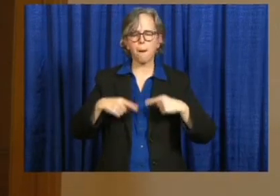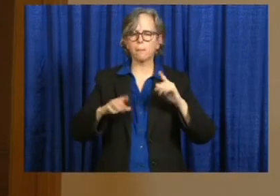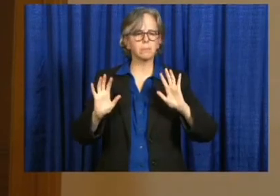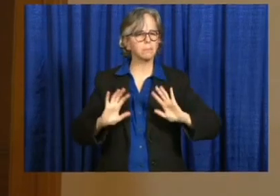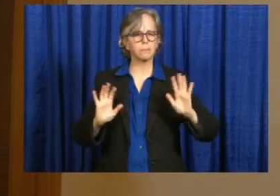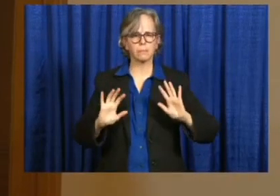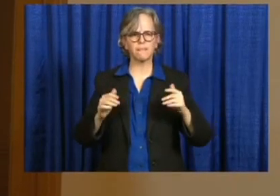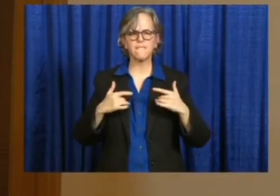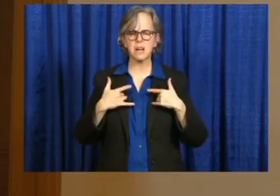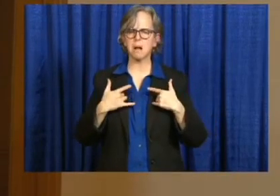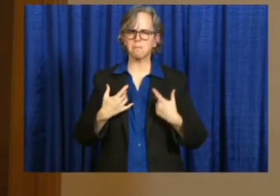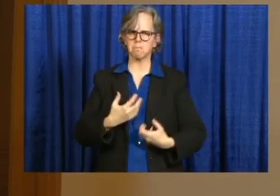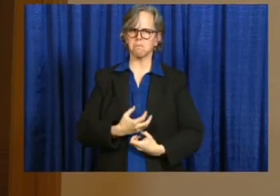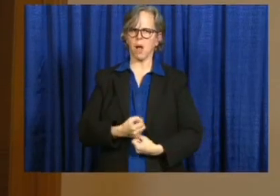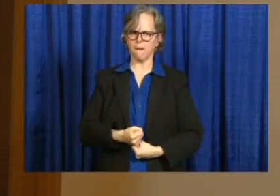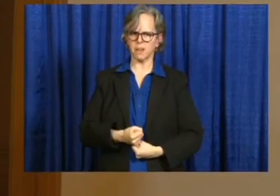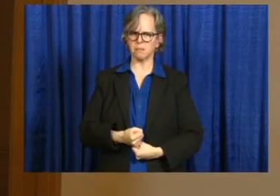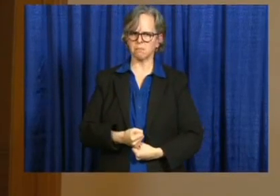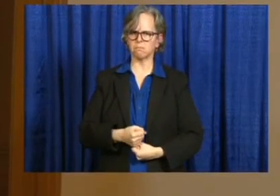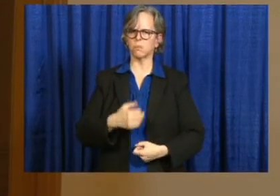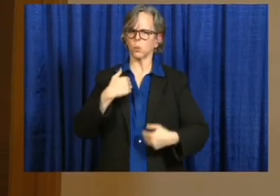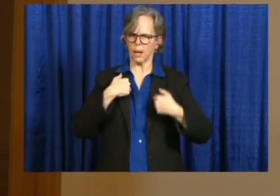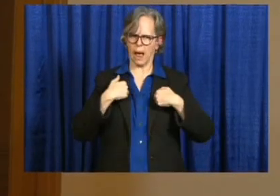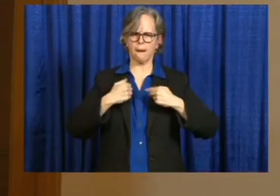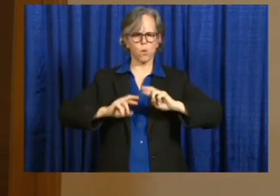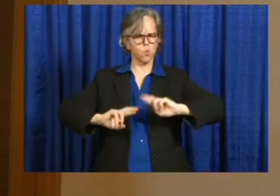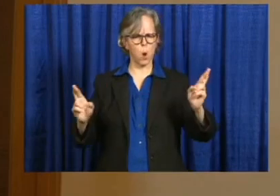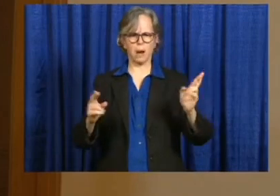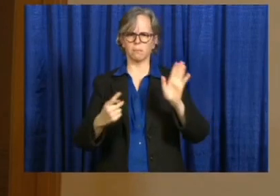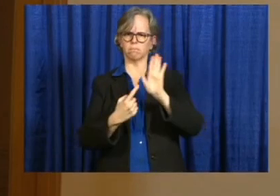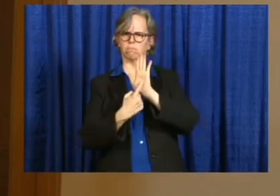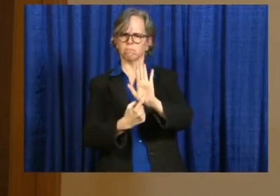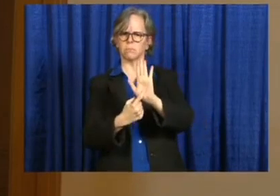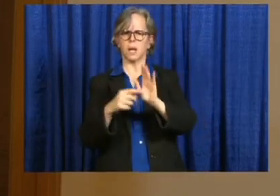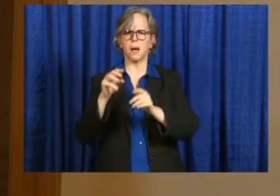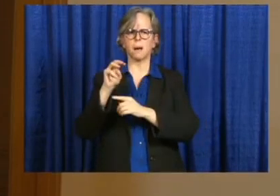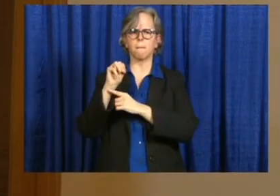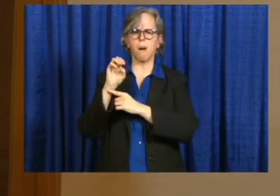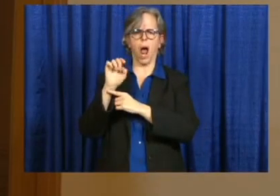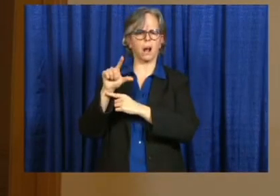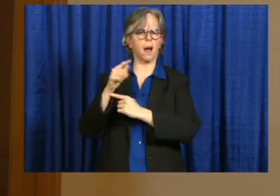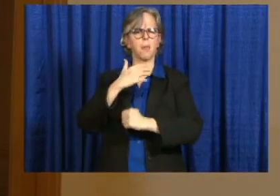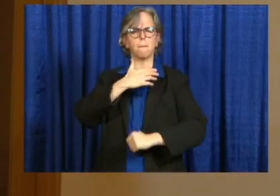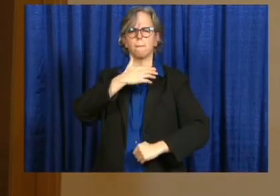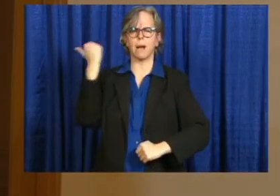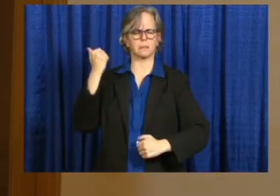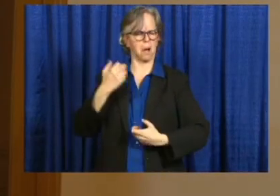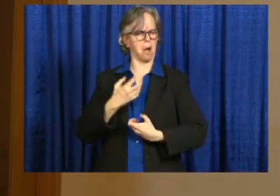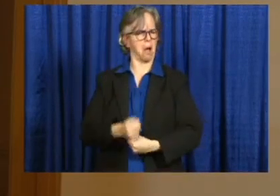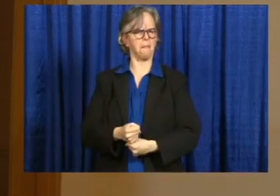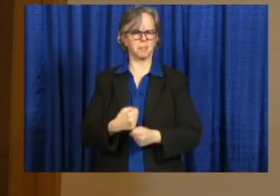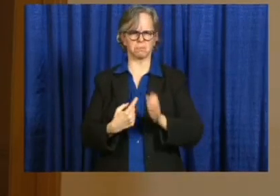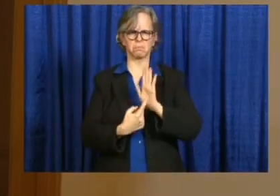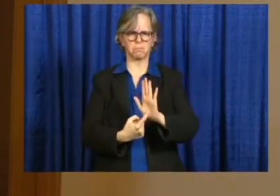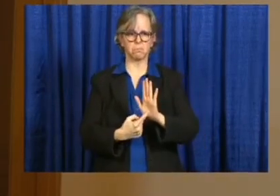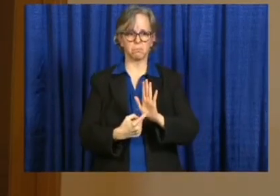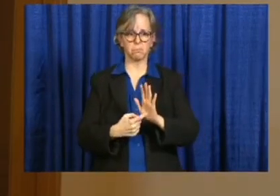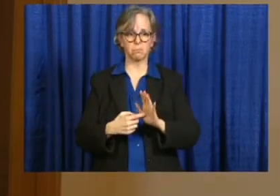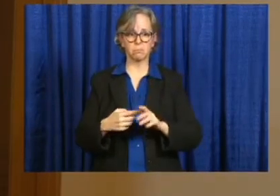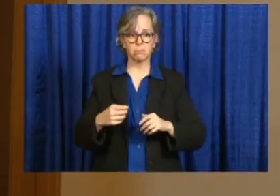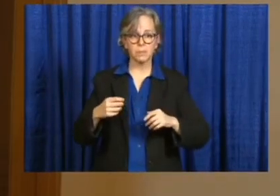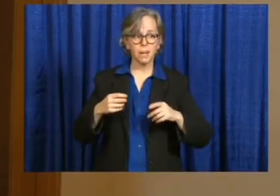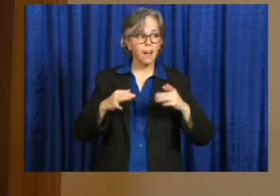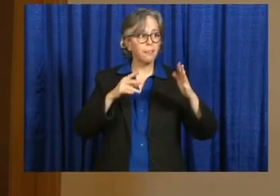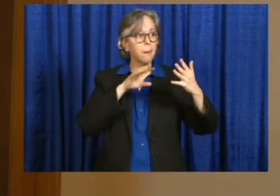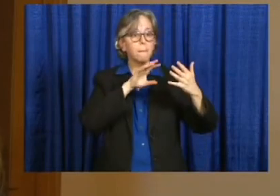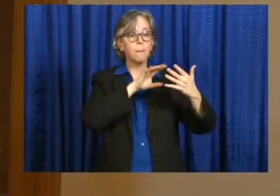best modeling available to make the decisions we're making. Let me tell you that the modeling, all the modelers agree on one thing,